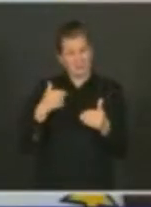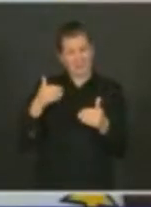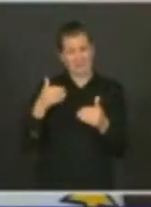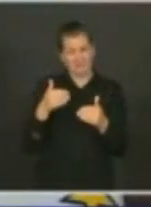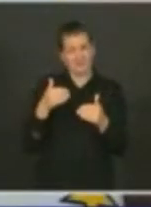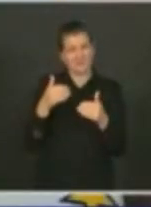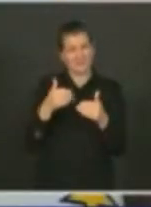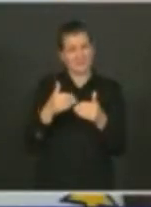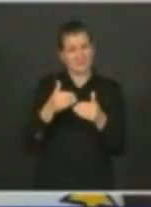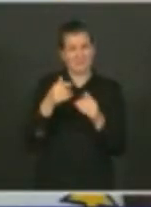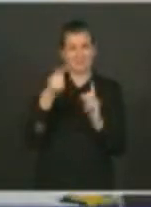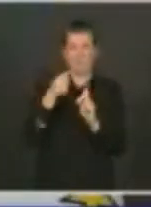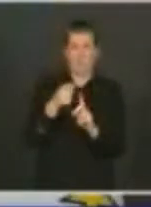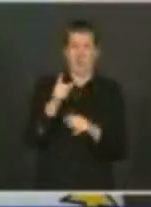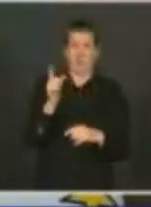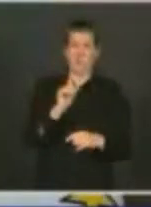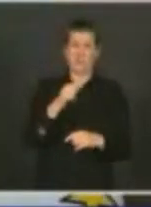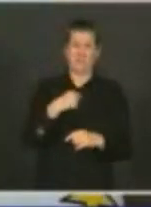measures.